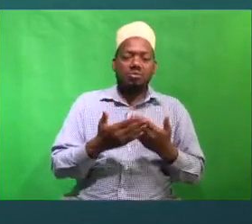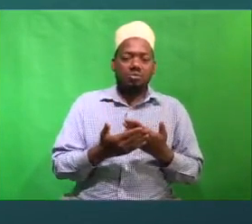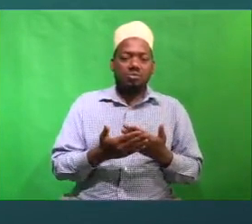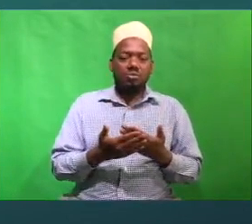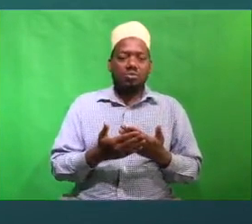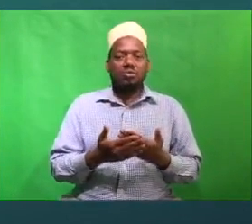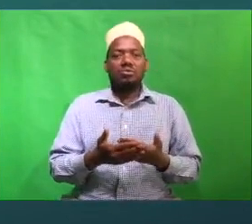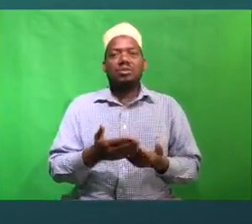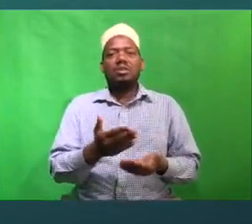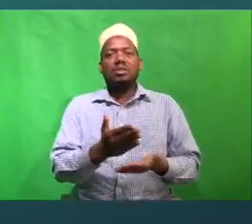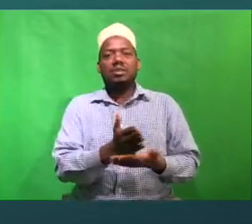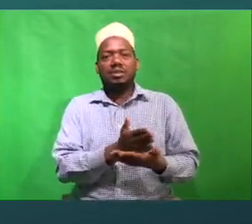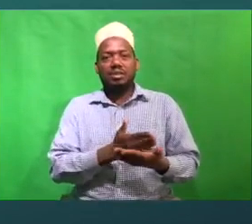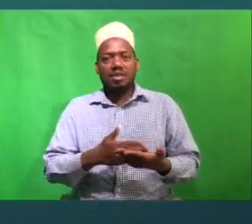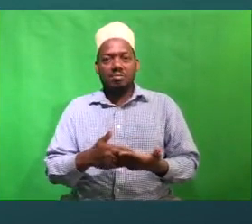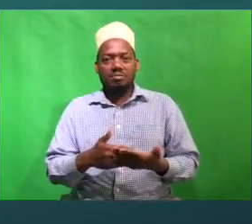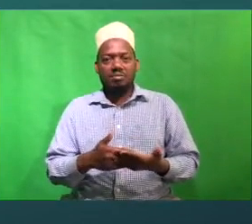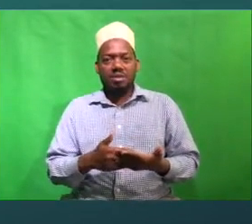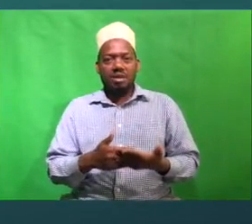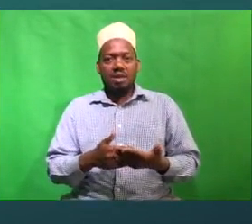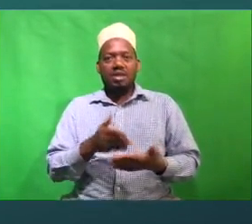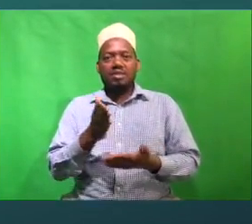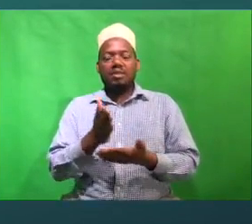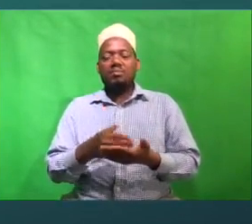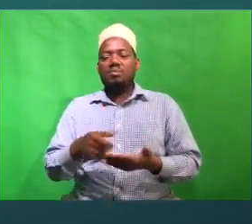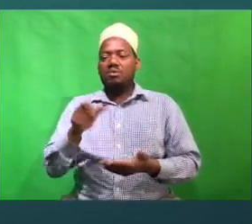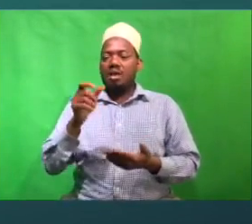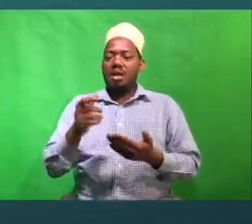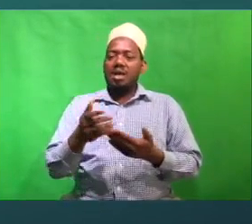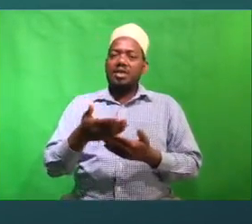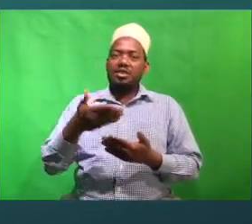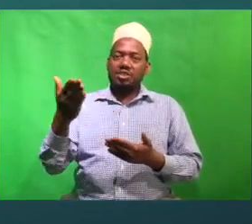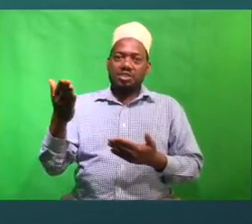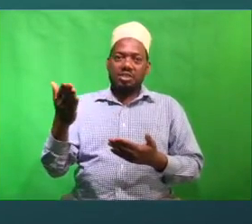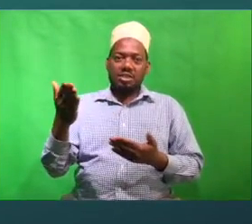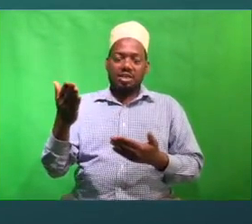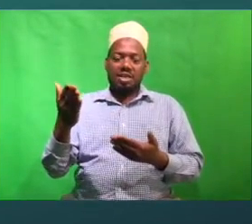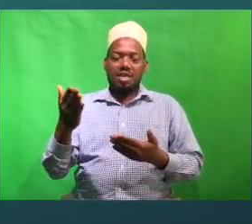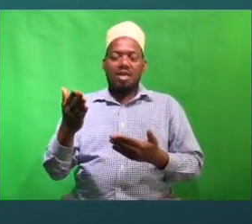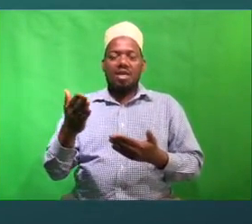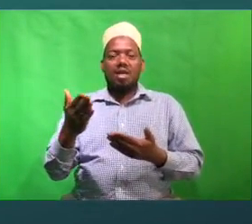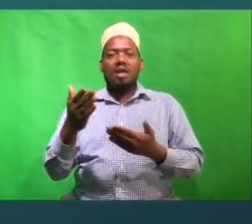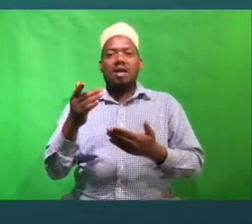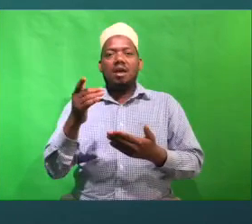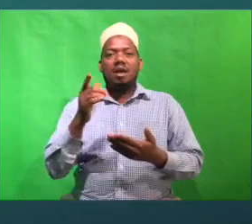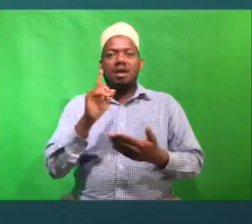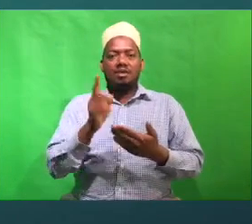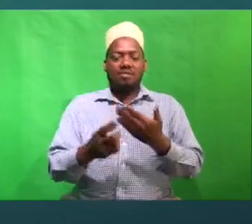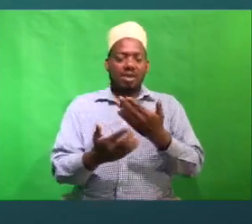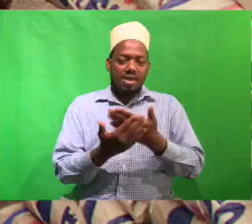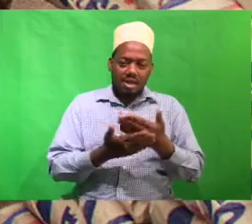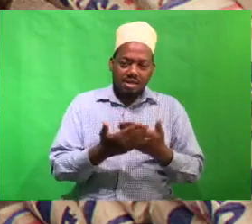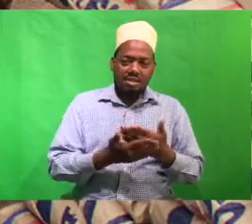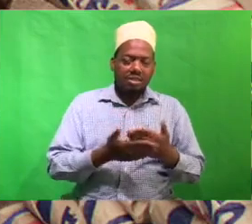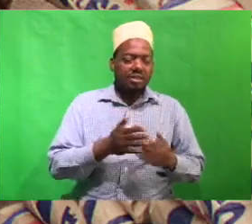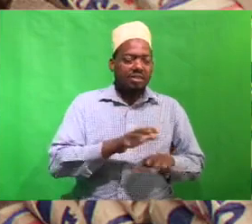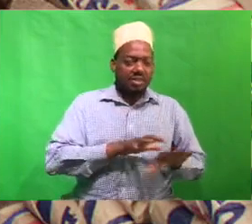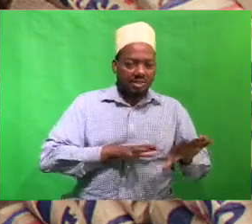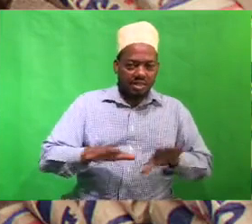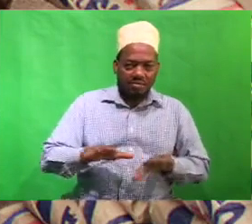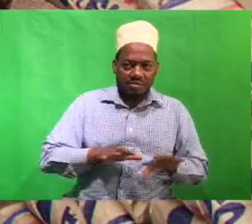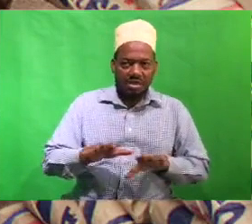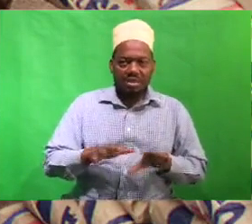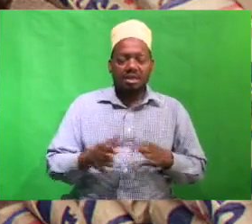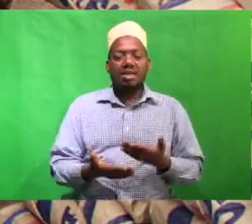some problem facing that country. Example, one country can have a suffering with the calamities. The